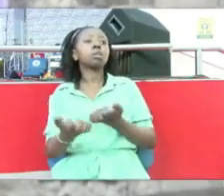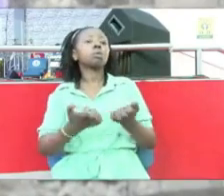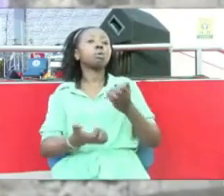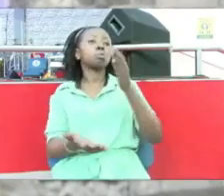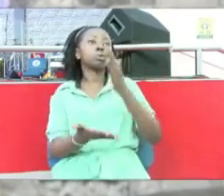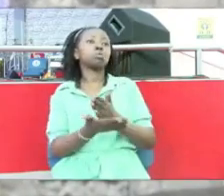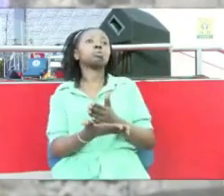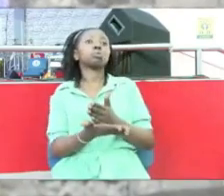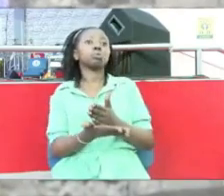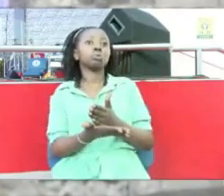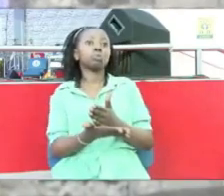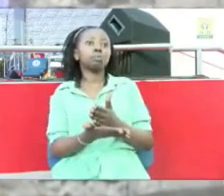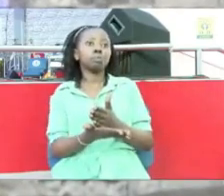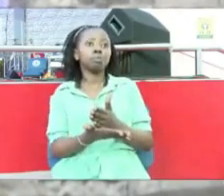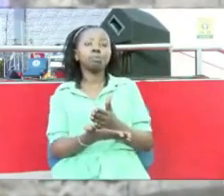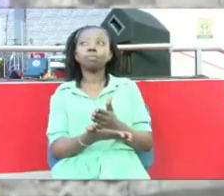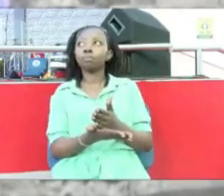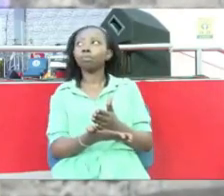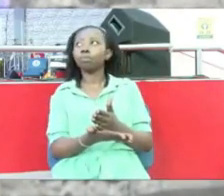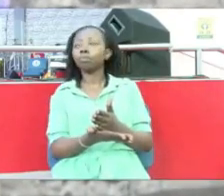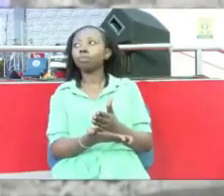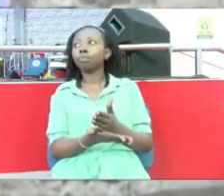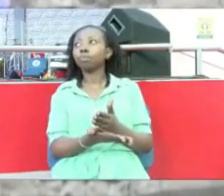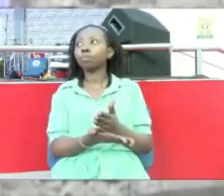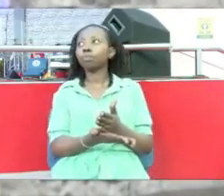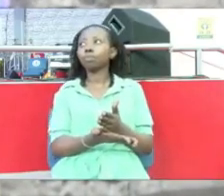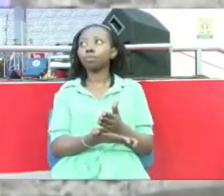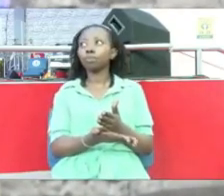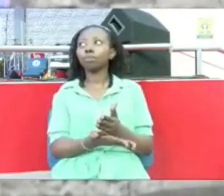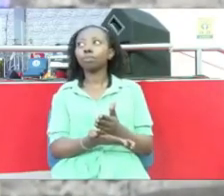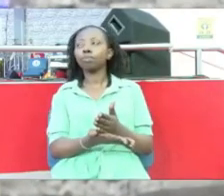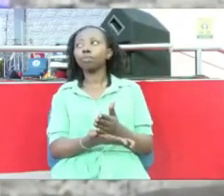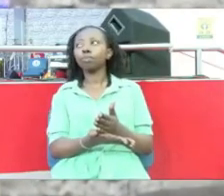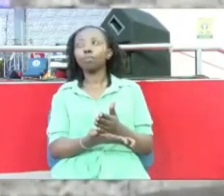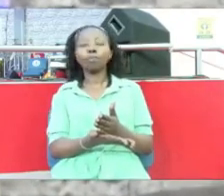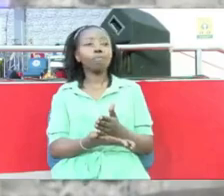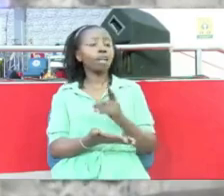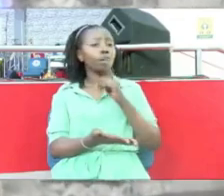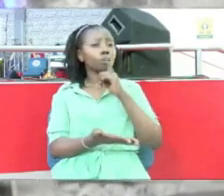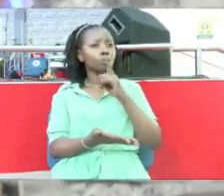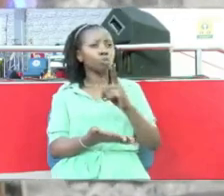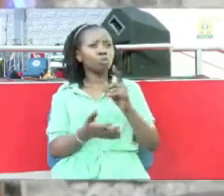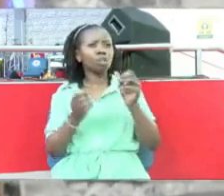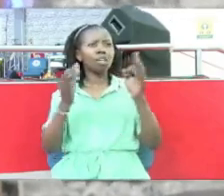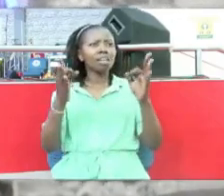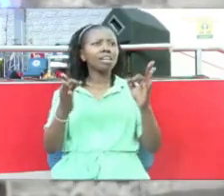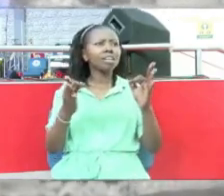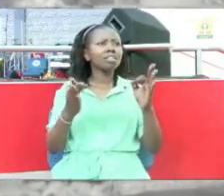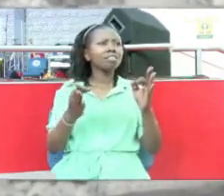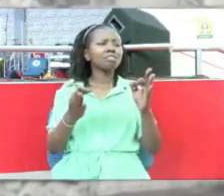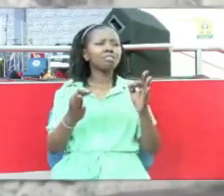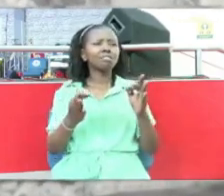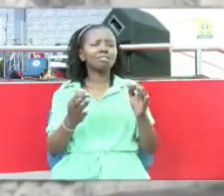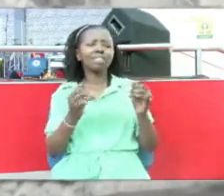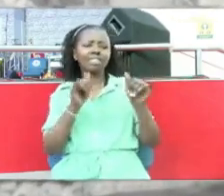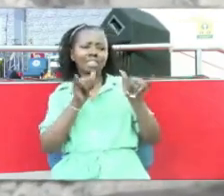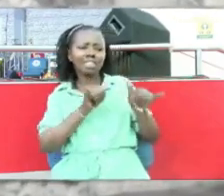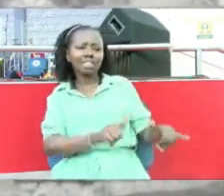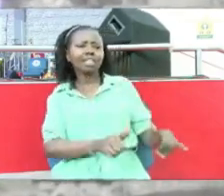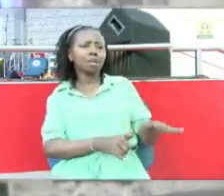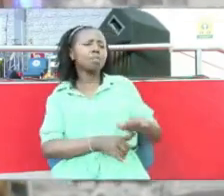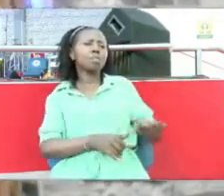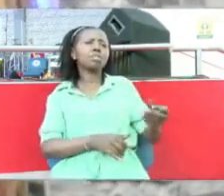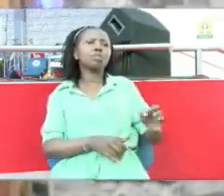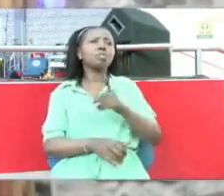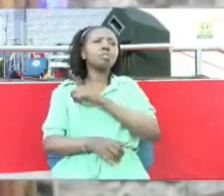kiuchumi kuzidi wale ambao ni wachanganuzi ya mambo ya kiuchumi. And so if you dare spend time in his presence and commune with